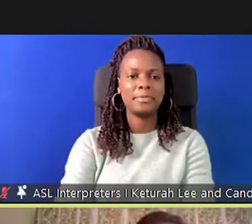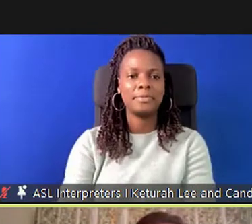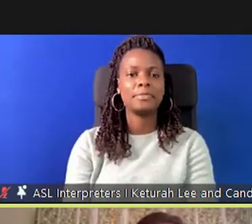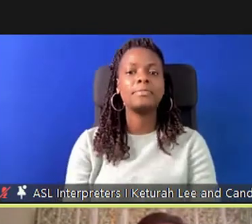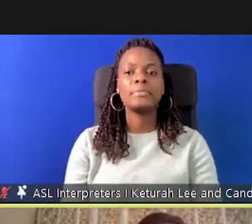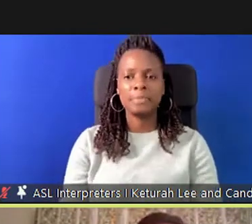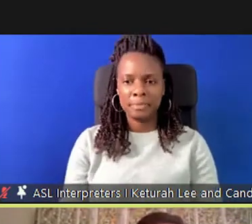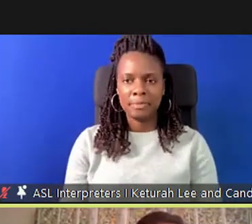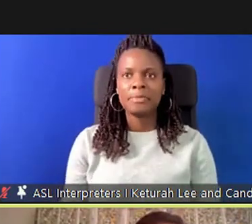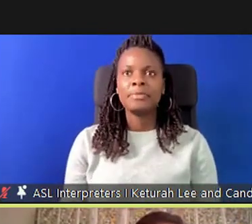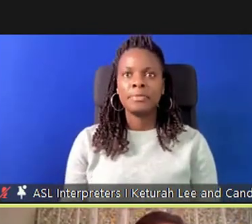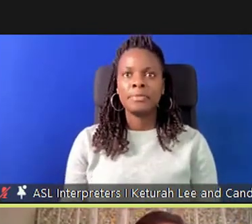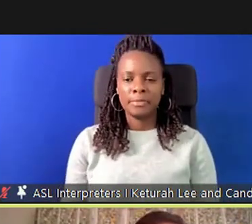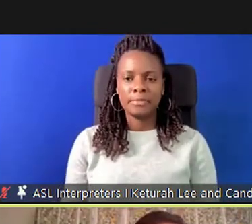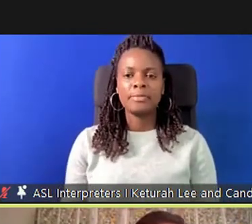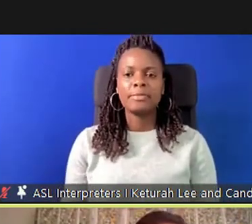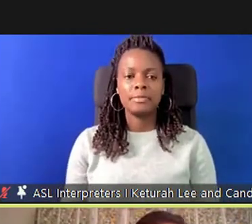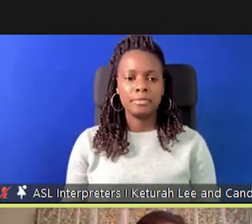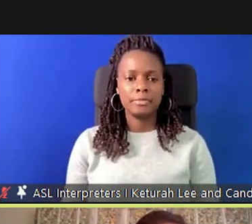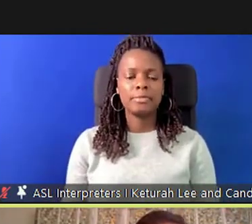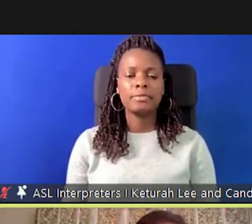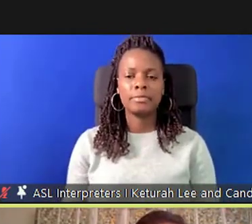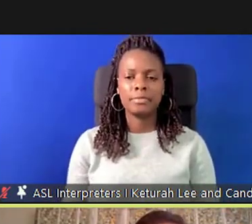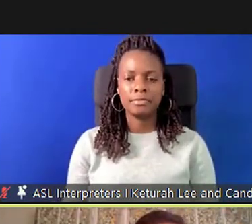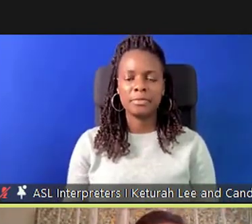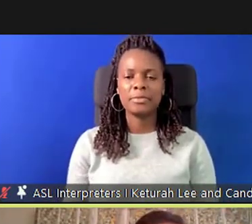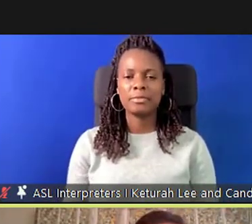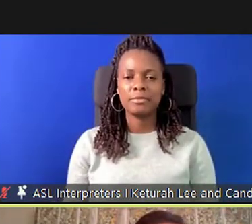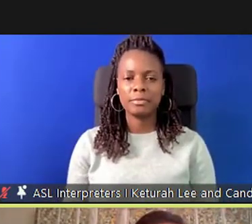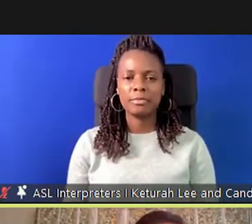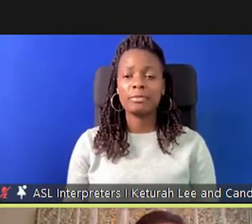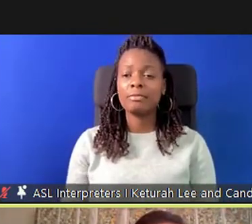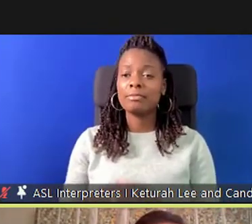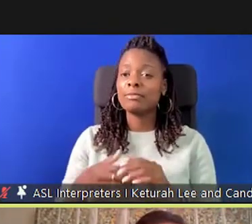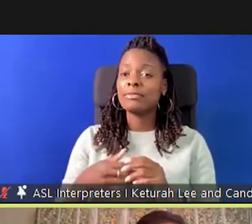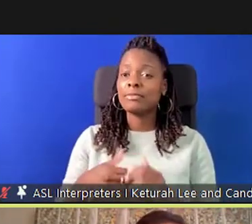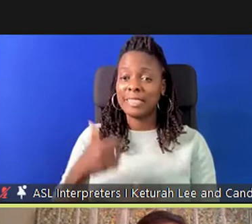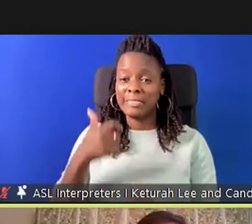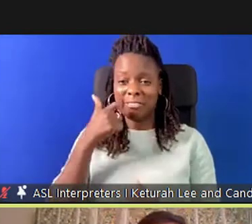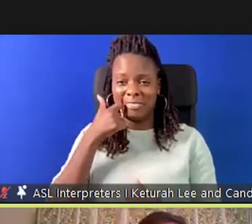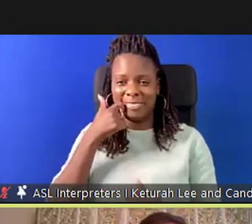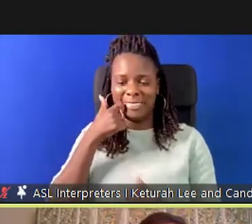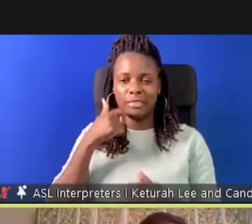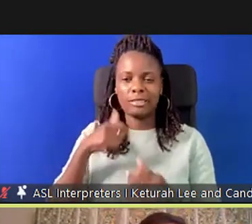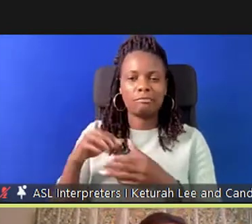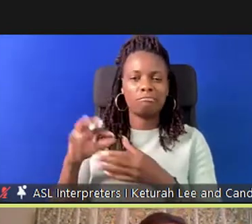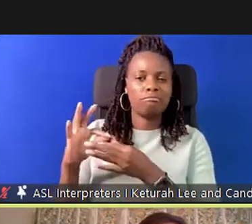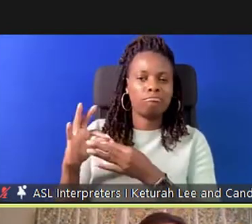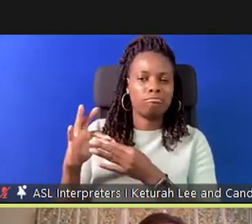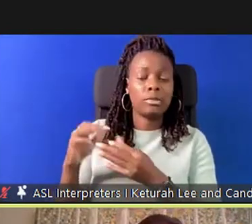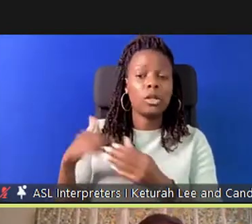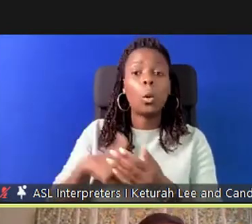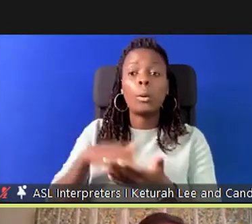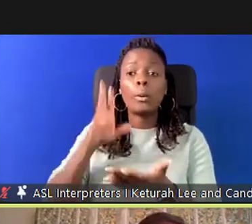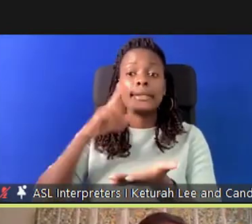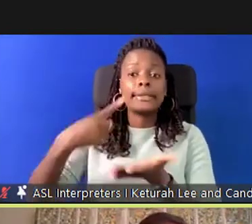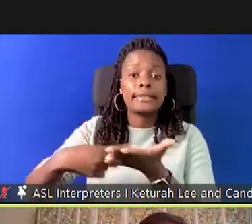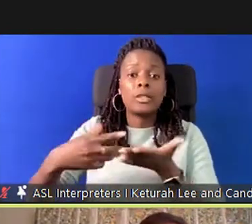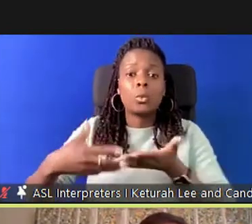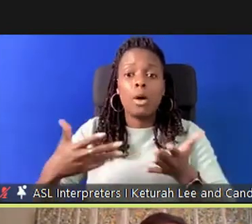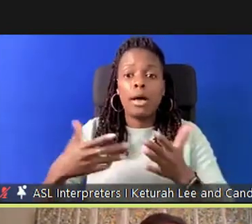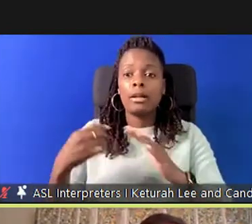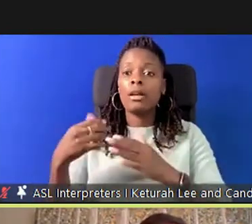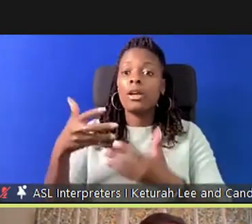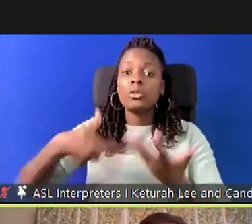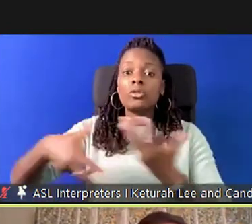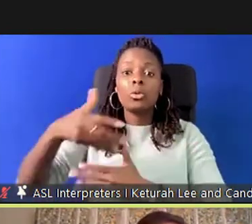Okay. So today, as just mentioned, we'll be discussing the epidemiology of social isolation